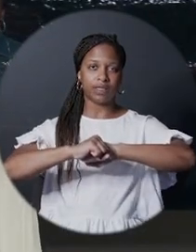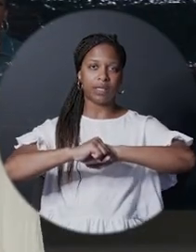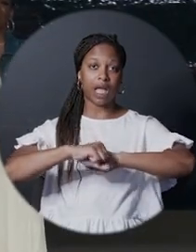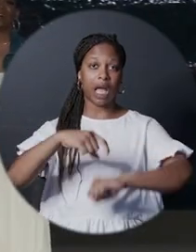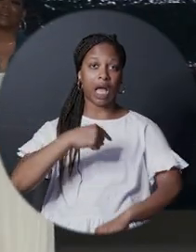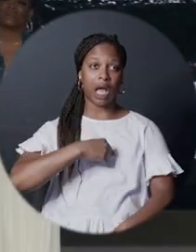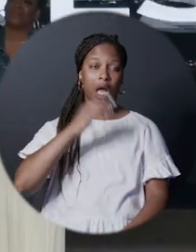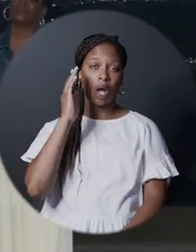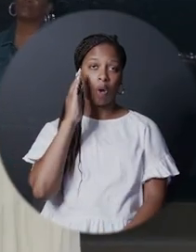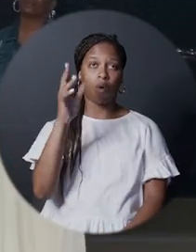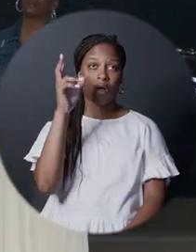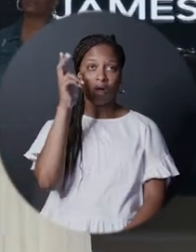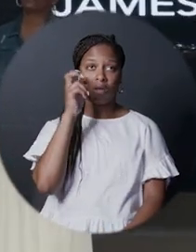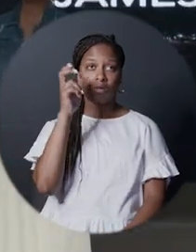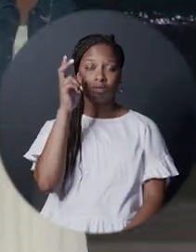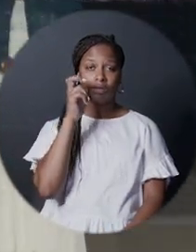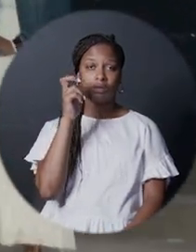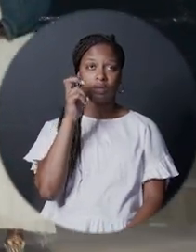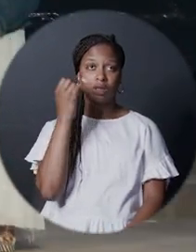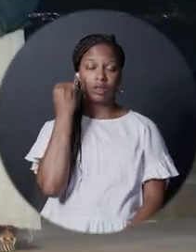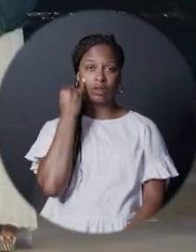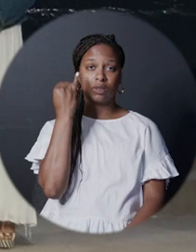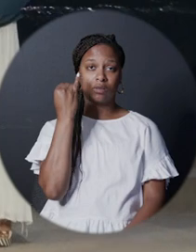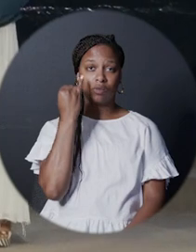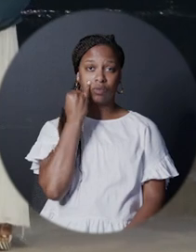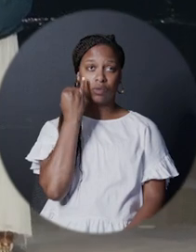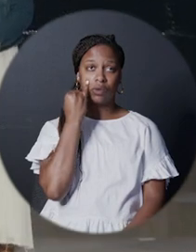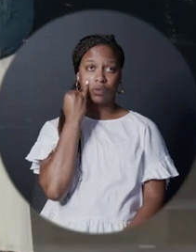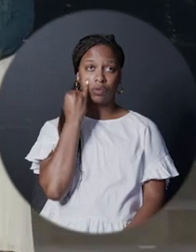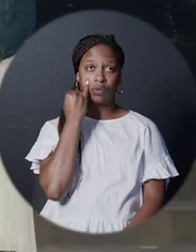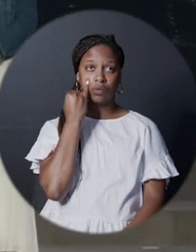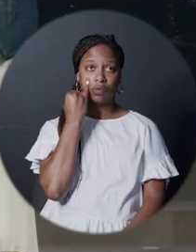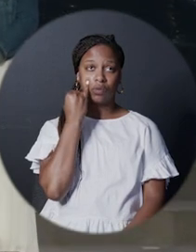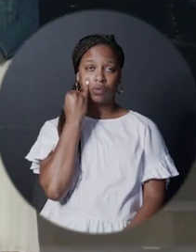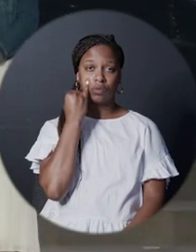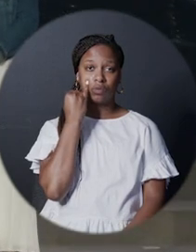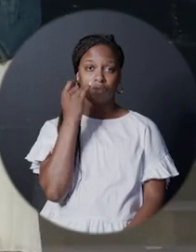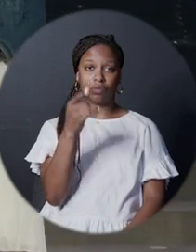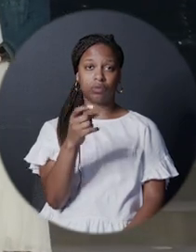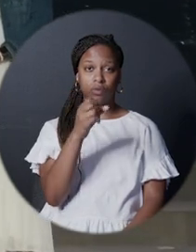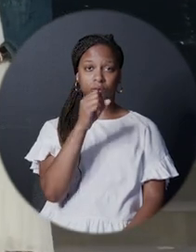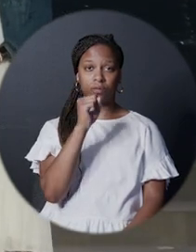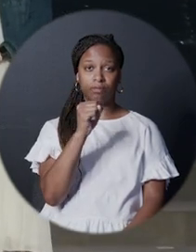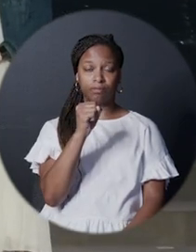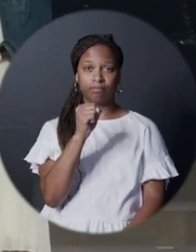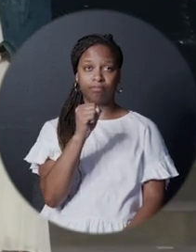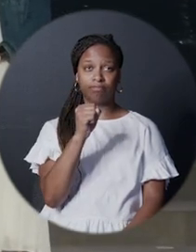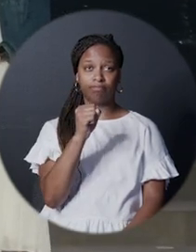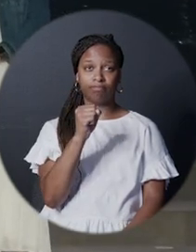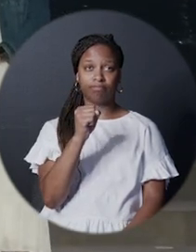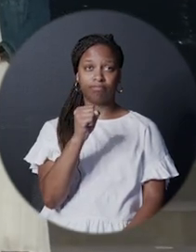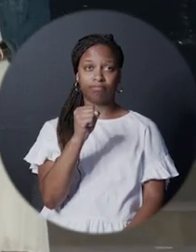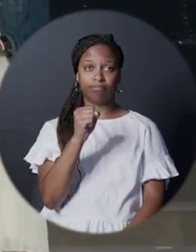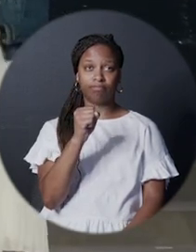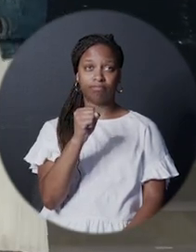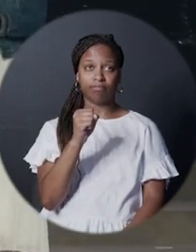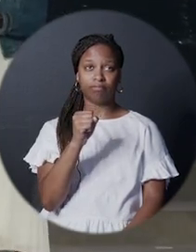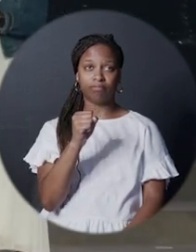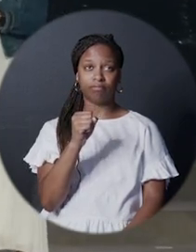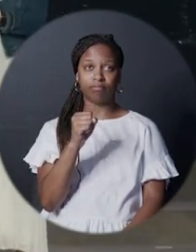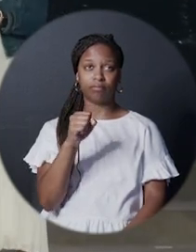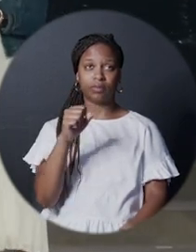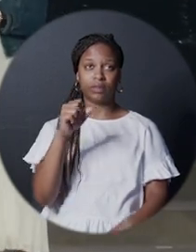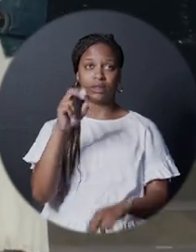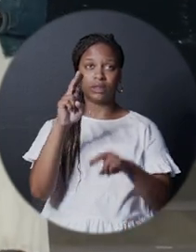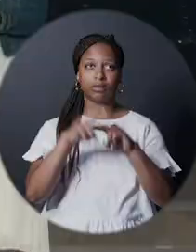of defensiveness. I would, listen, if you all would just put your mics where they are